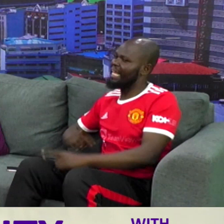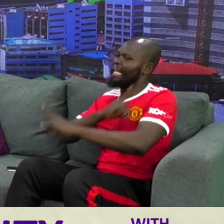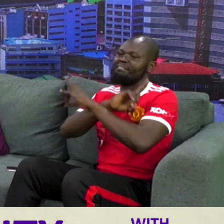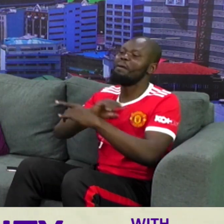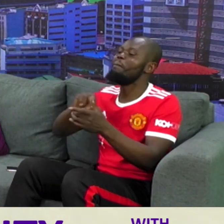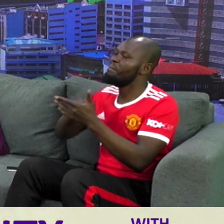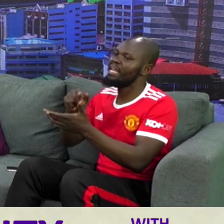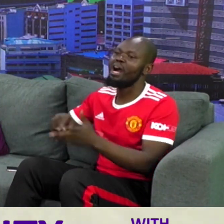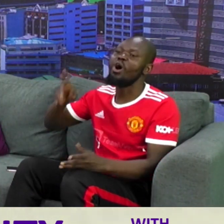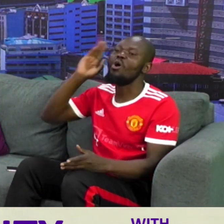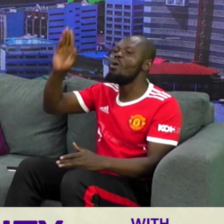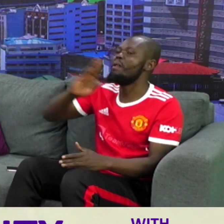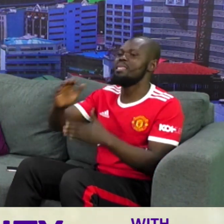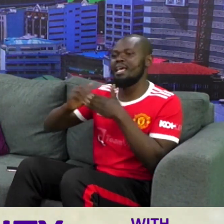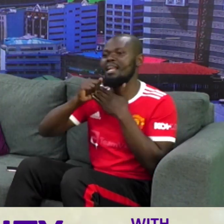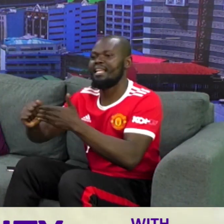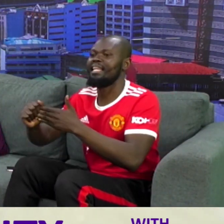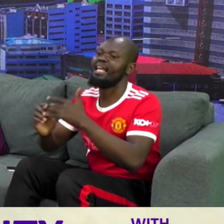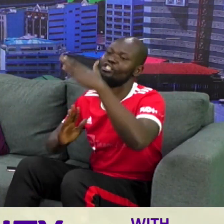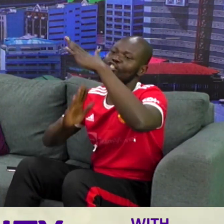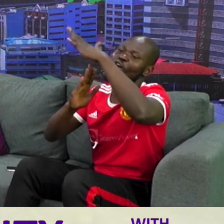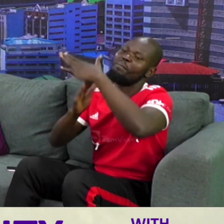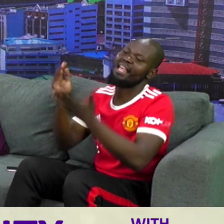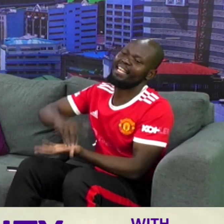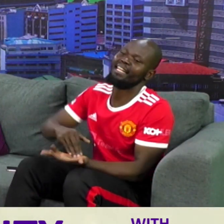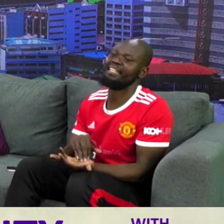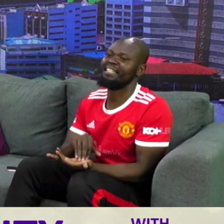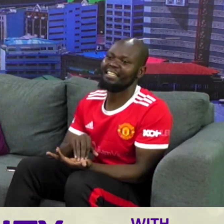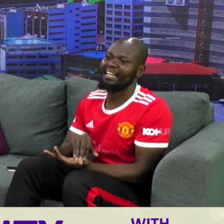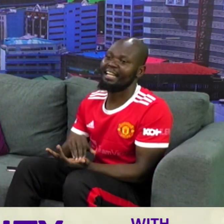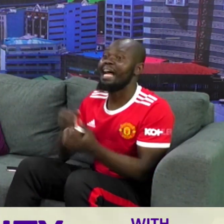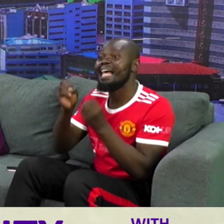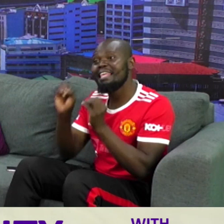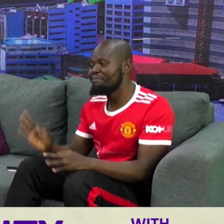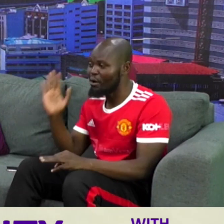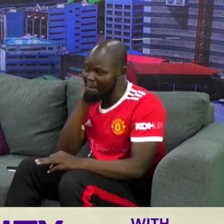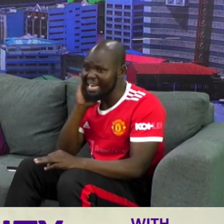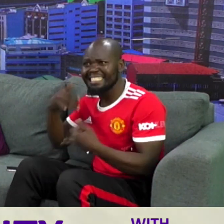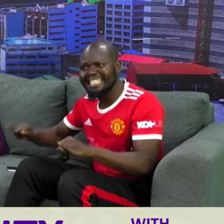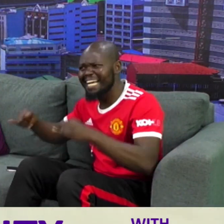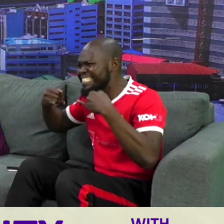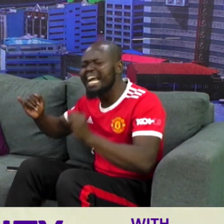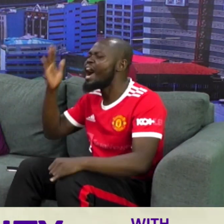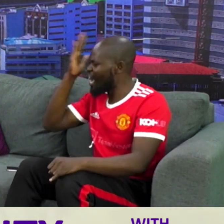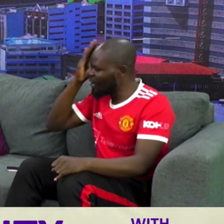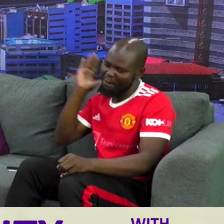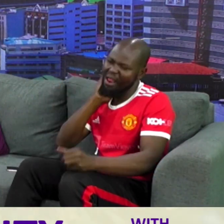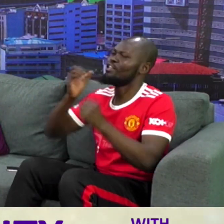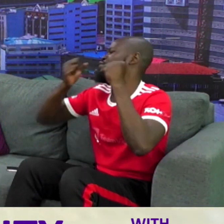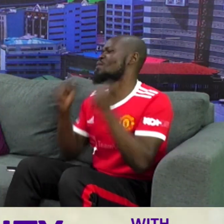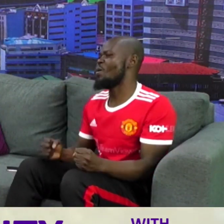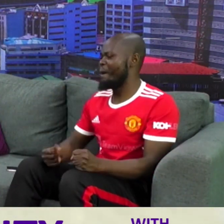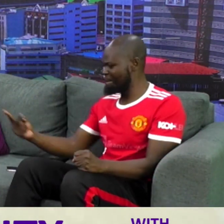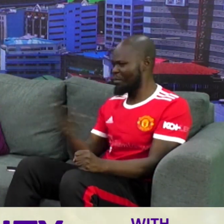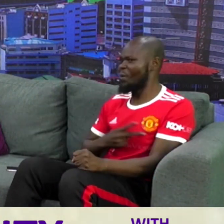score, and when they score, let them go back to defense, so that they can go back to top again. If Moranga really